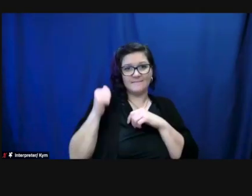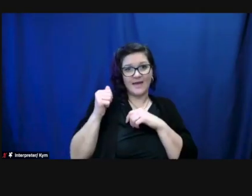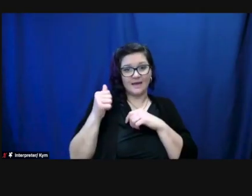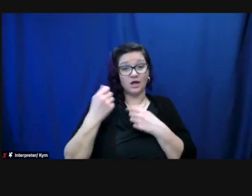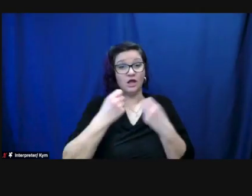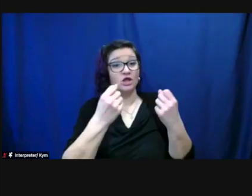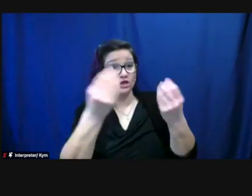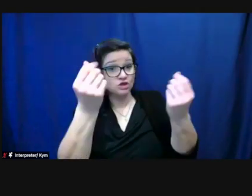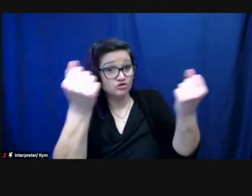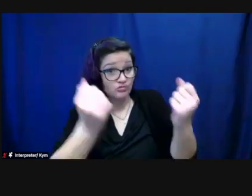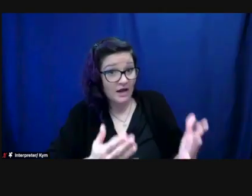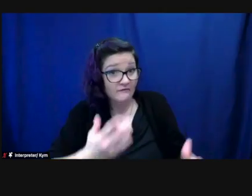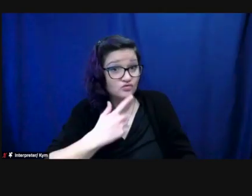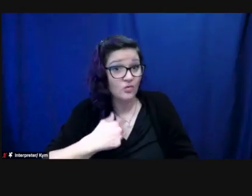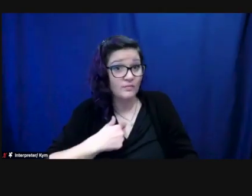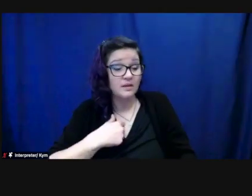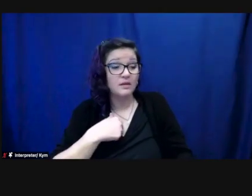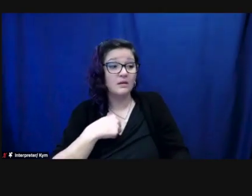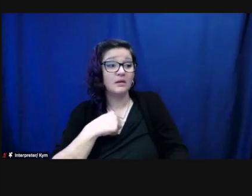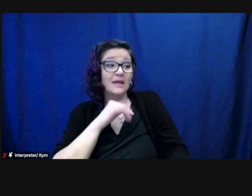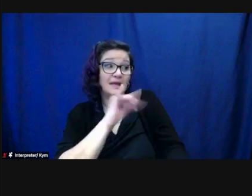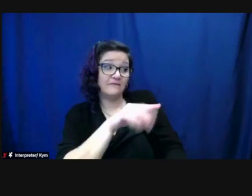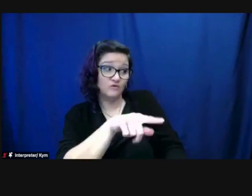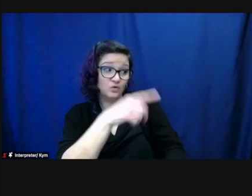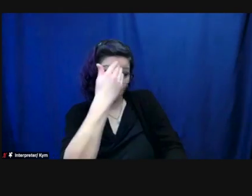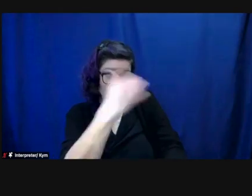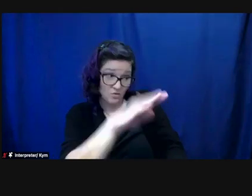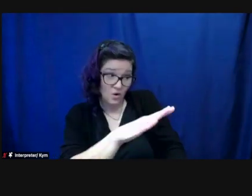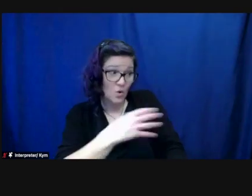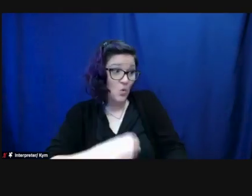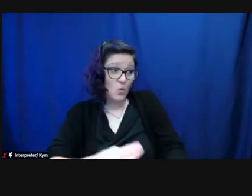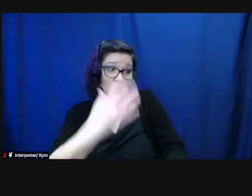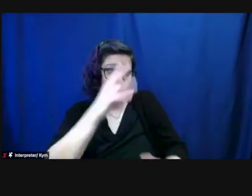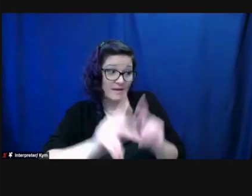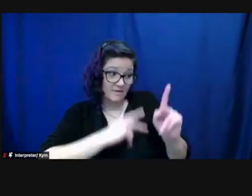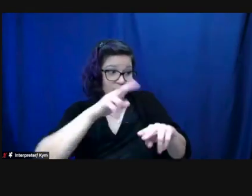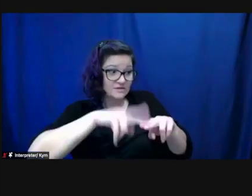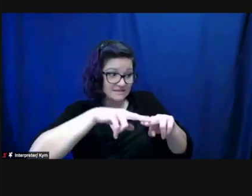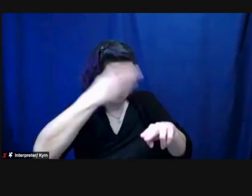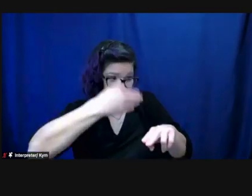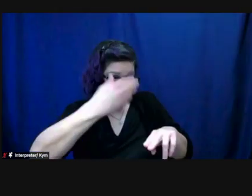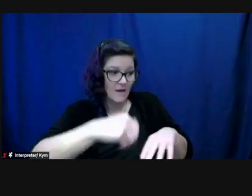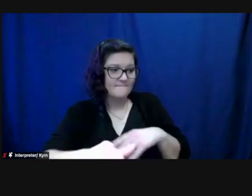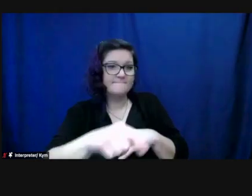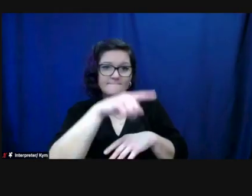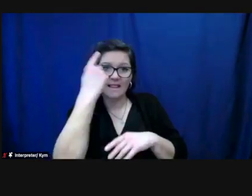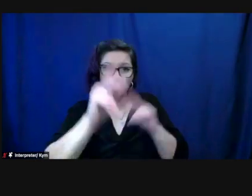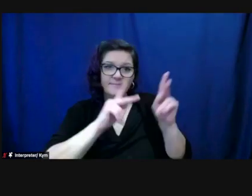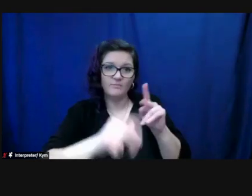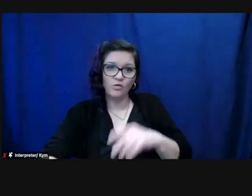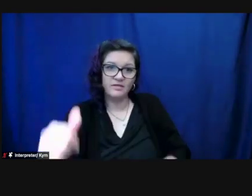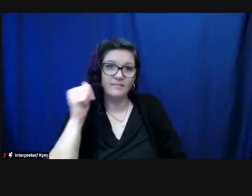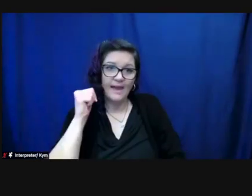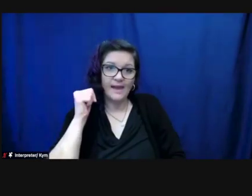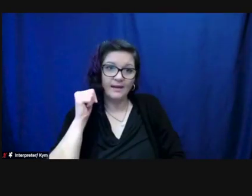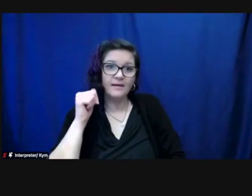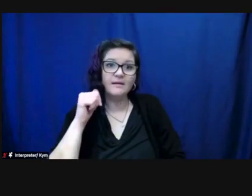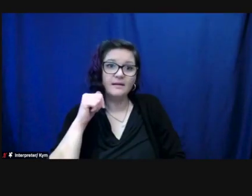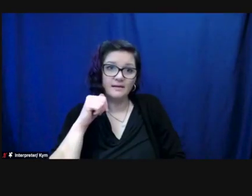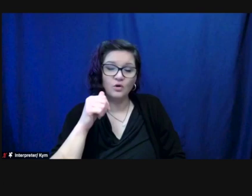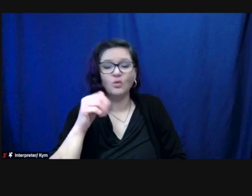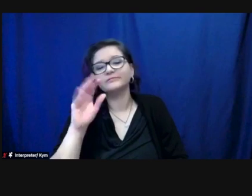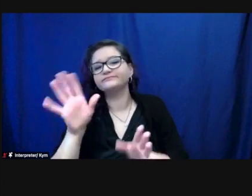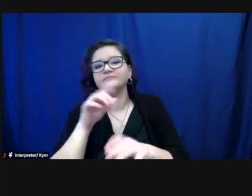said, in case you don't know, white people sit in the front and black people sit in the back. Or he said the